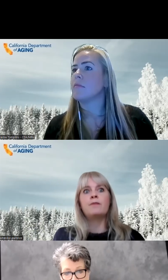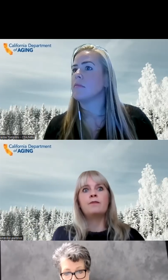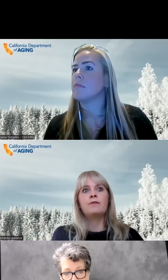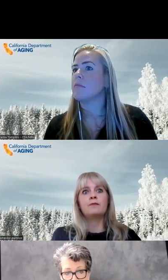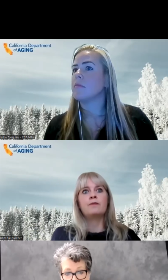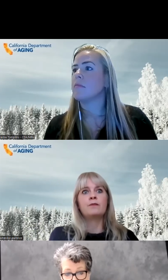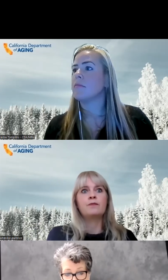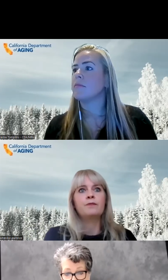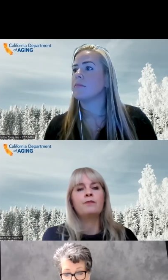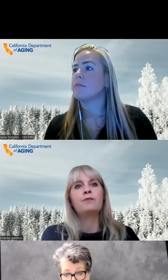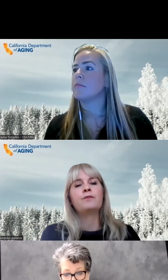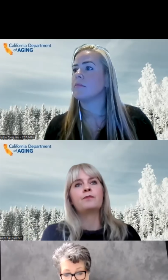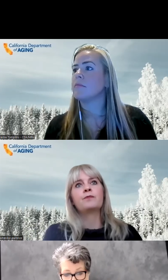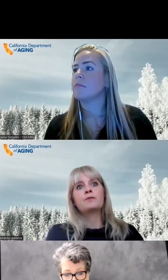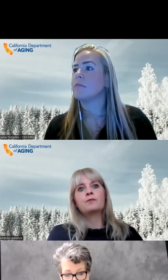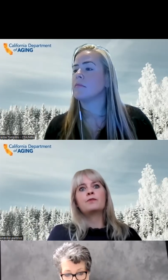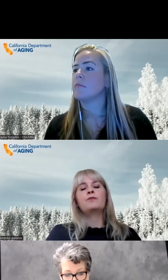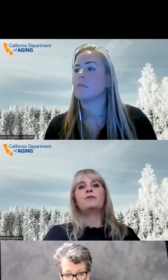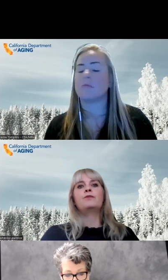Callie.